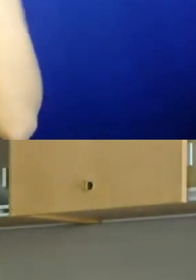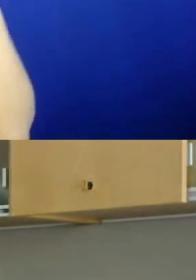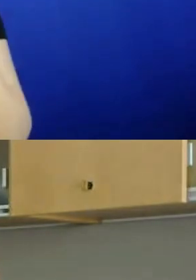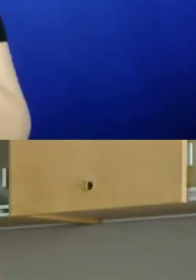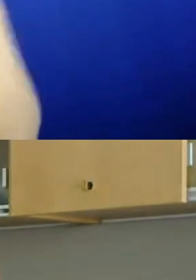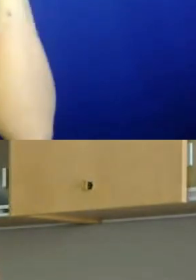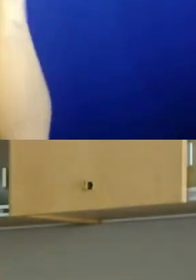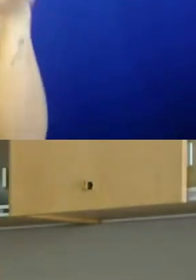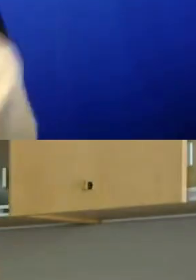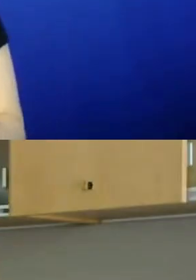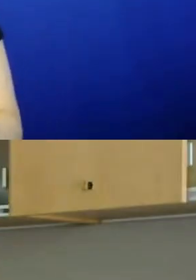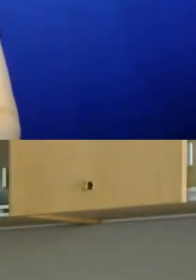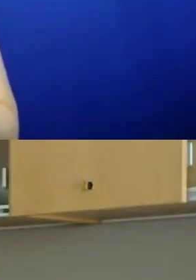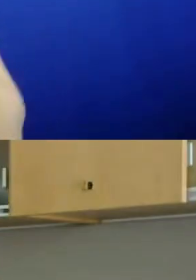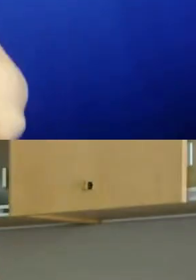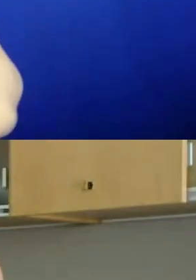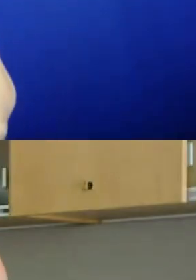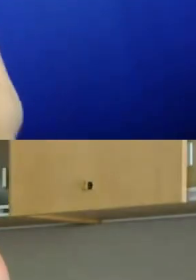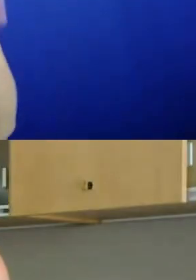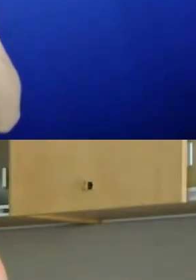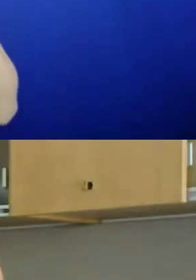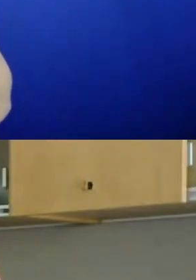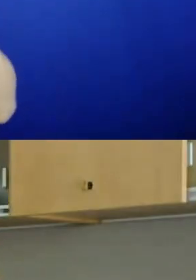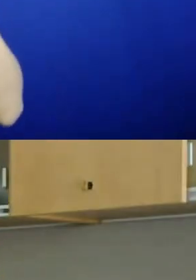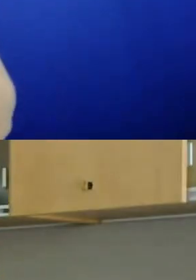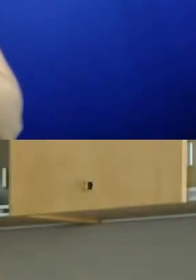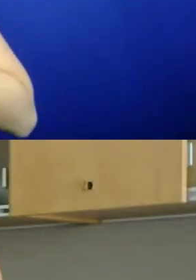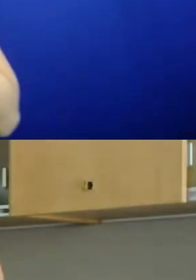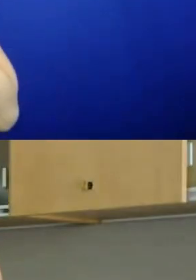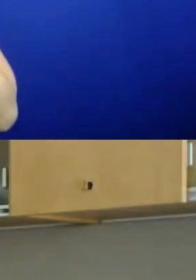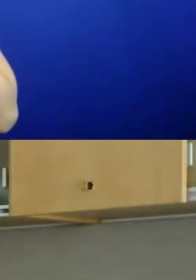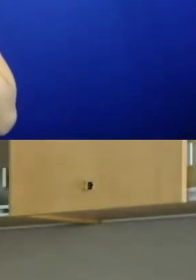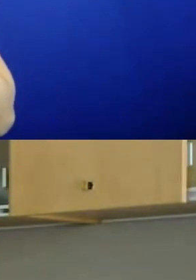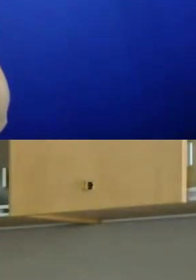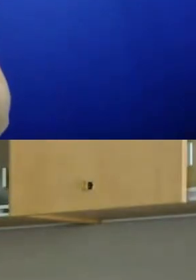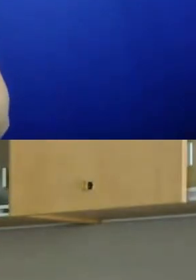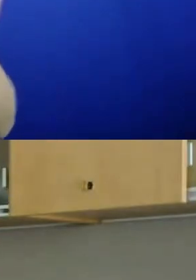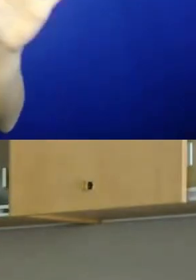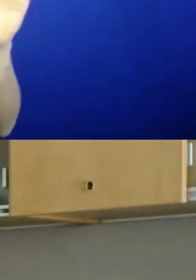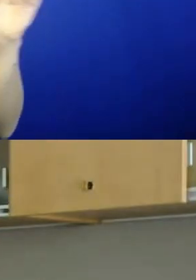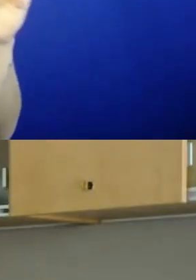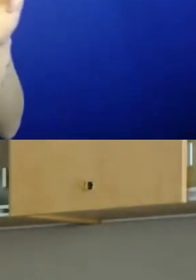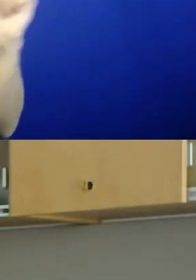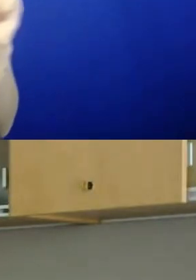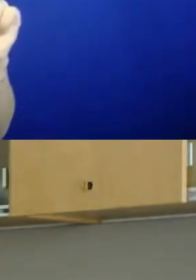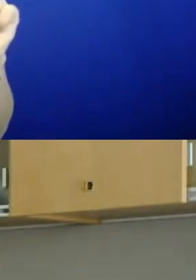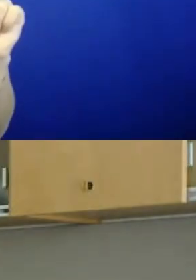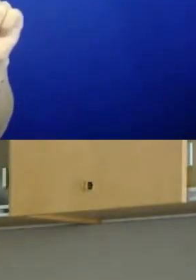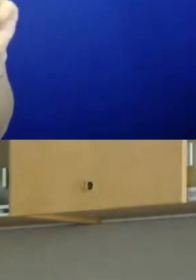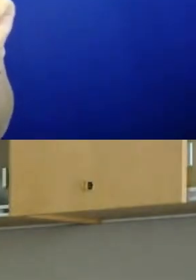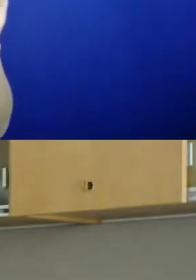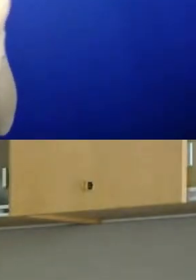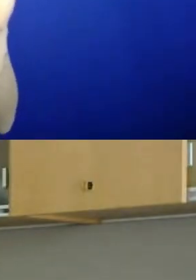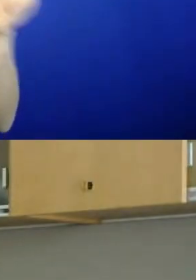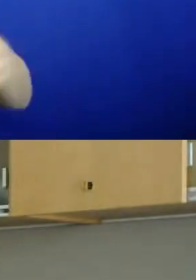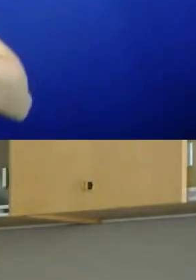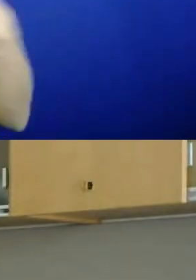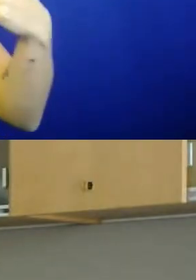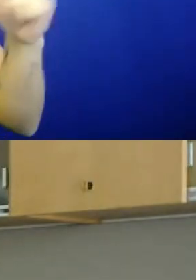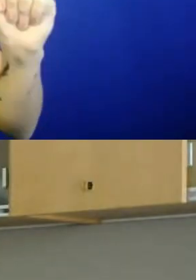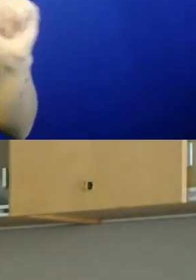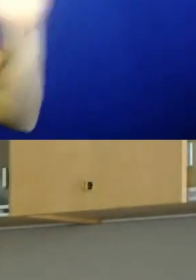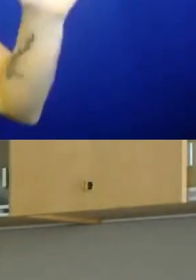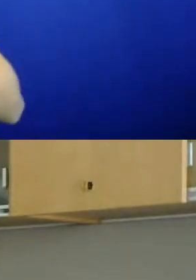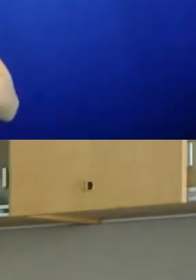thought Yeah. about. I found that out because of my mom with her RA. Her doctor, she lives in Pennsylvania. Her doctor